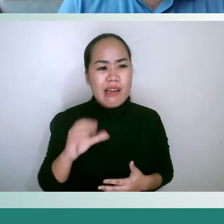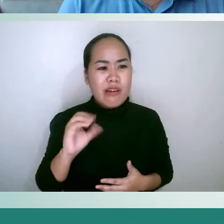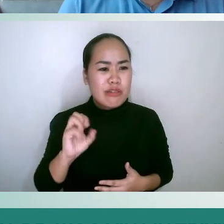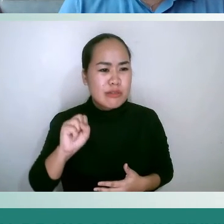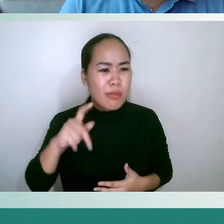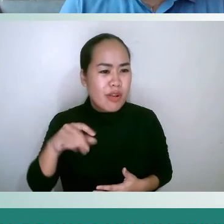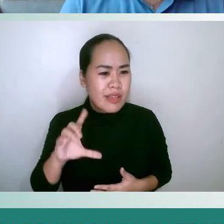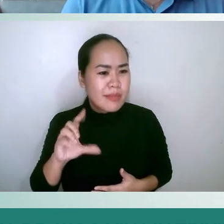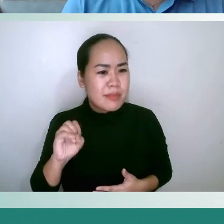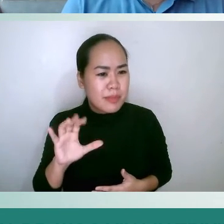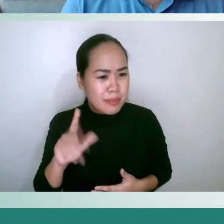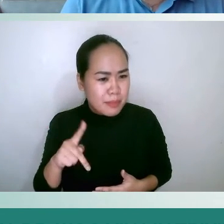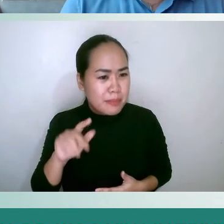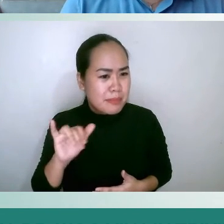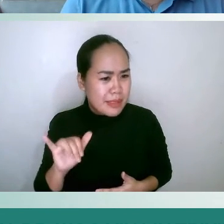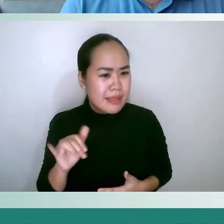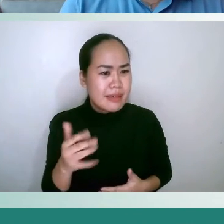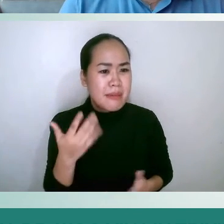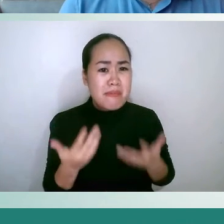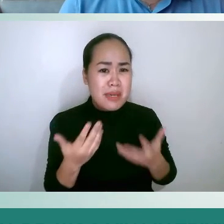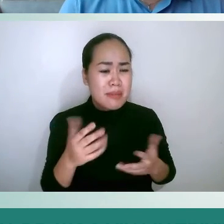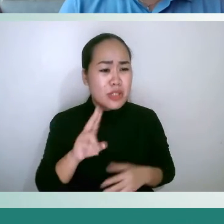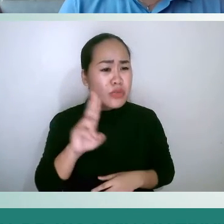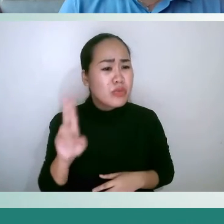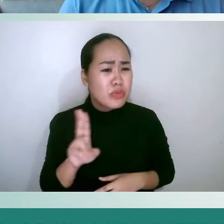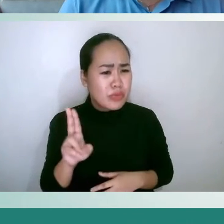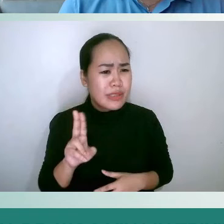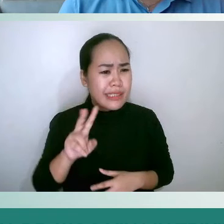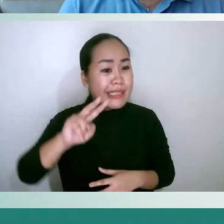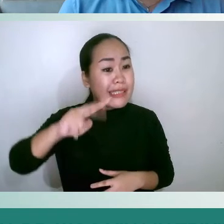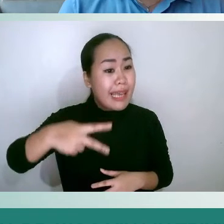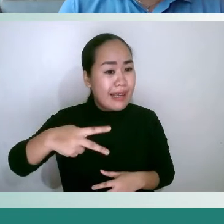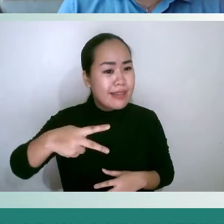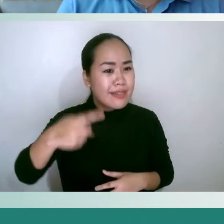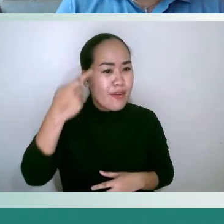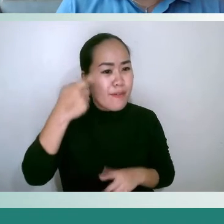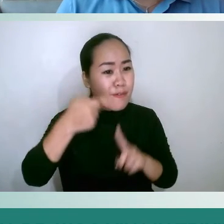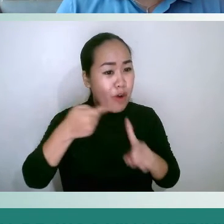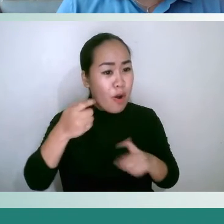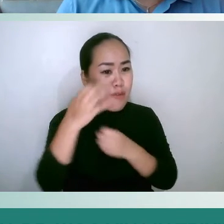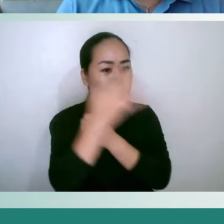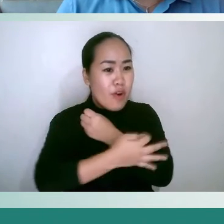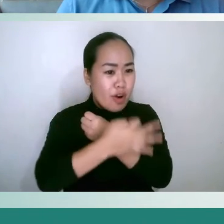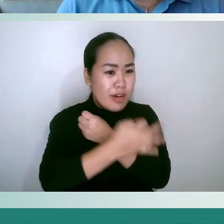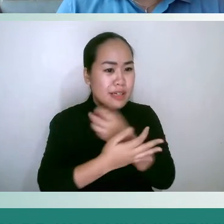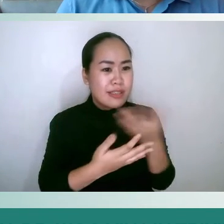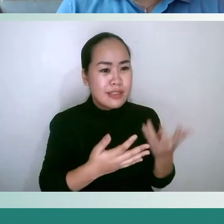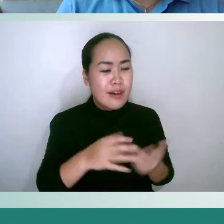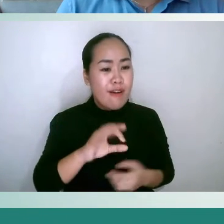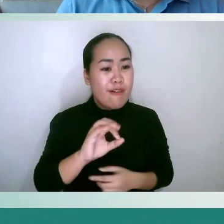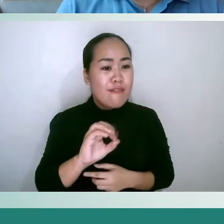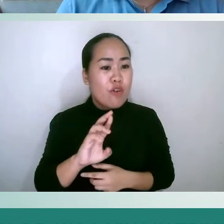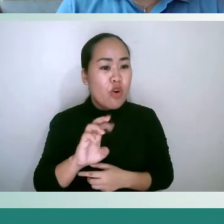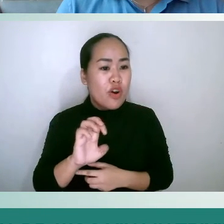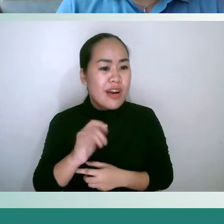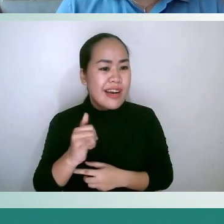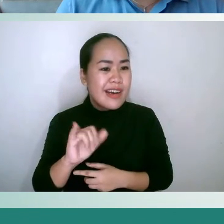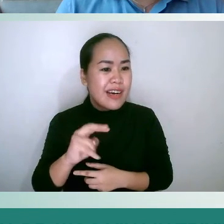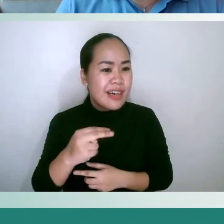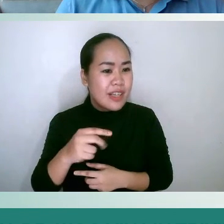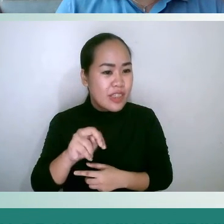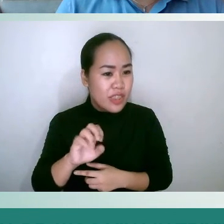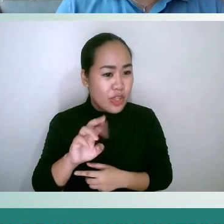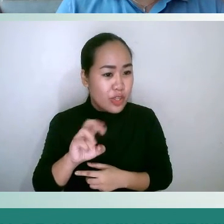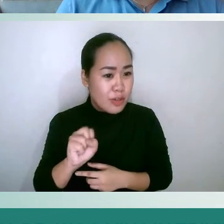useful. Second thing is for foreigners. Currently, for foreigners, they still don't fall into